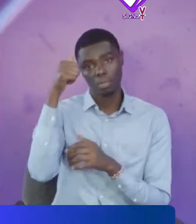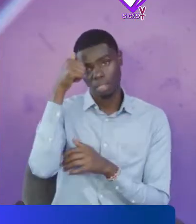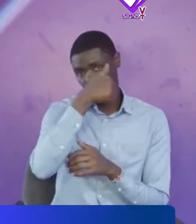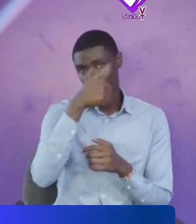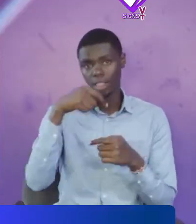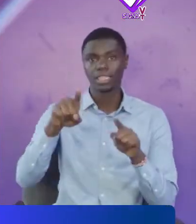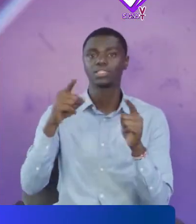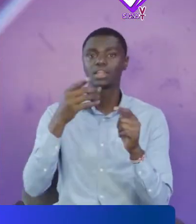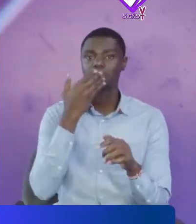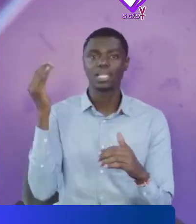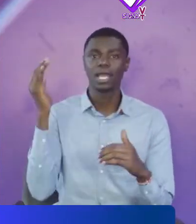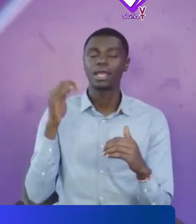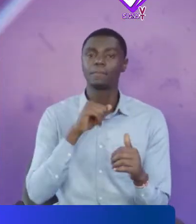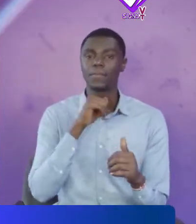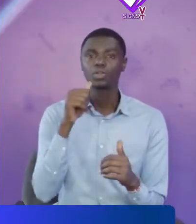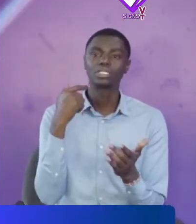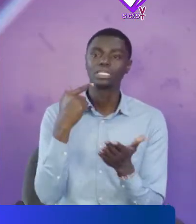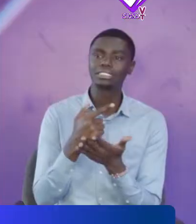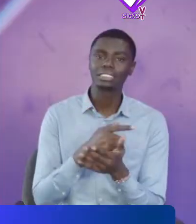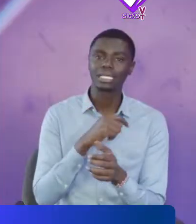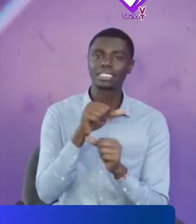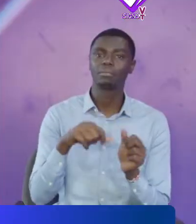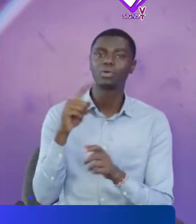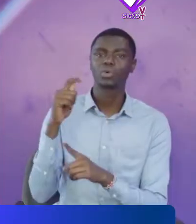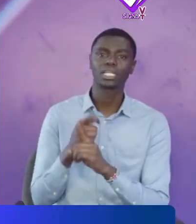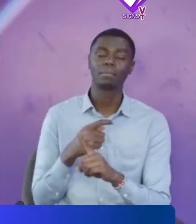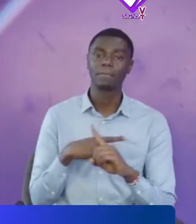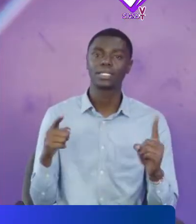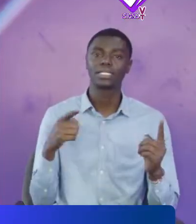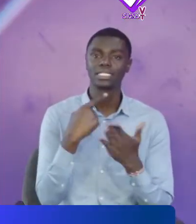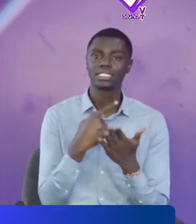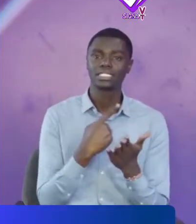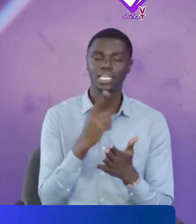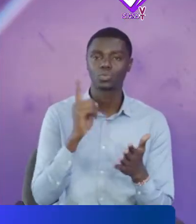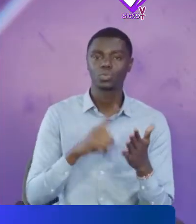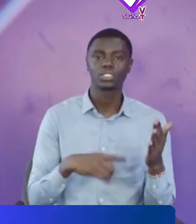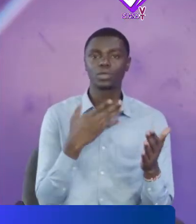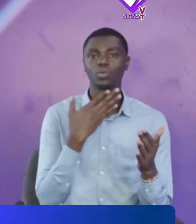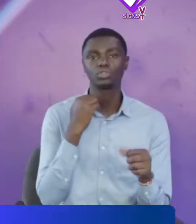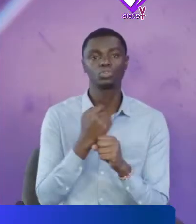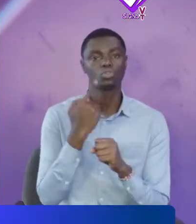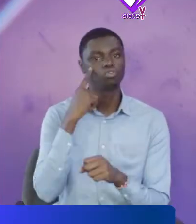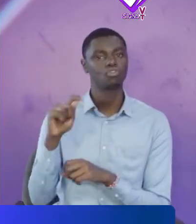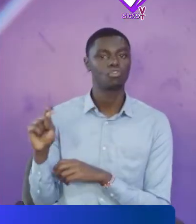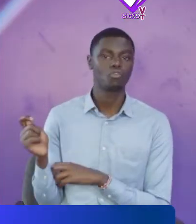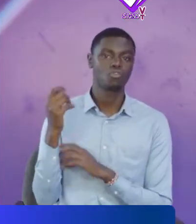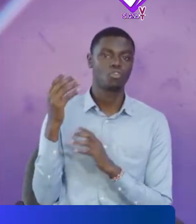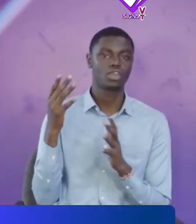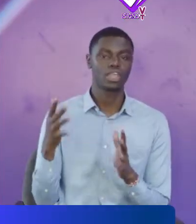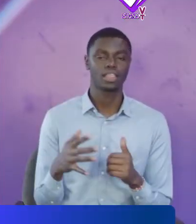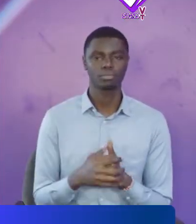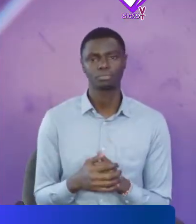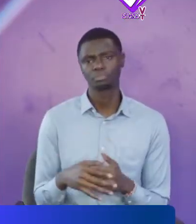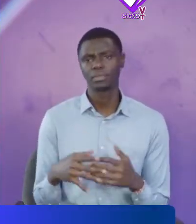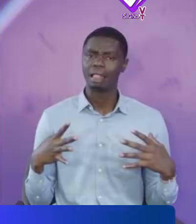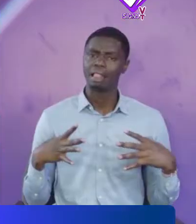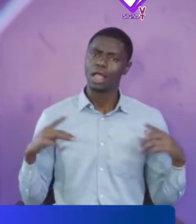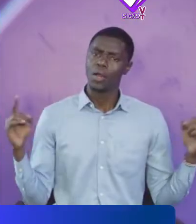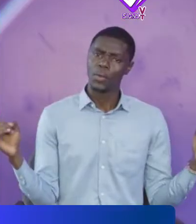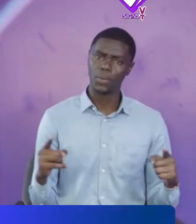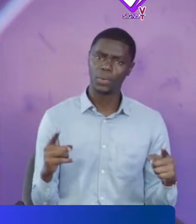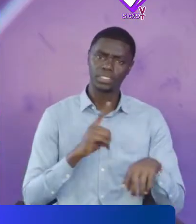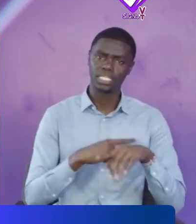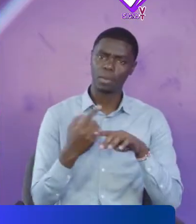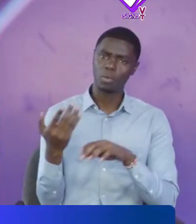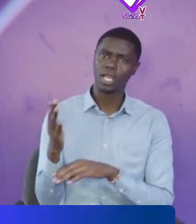better by not discussing too much about one term, but discussing about what they want to do for Kenya. Yeah. All right. We're going to take another quick break. When we come back,